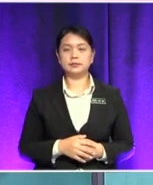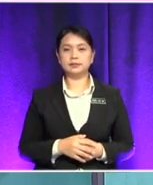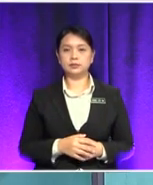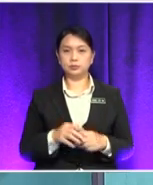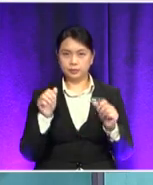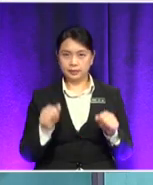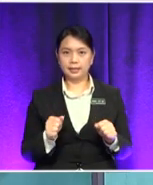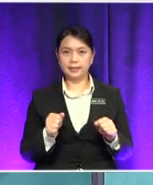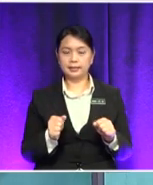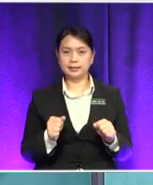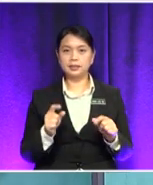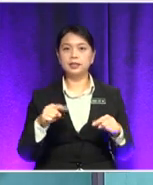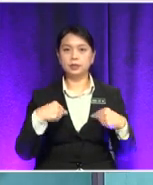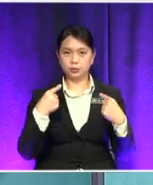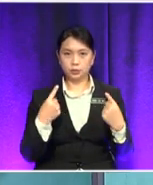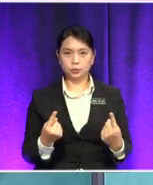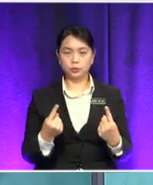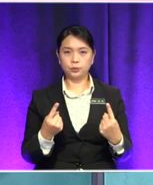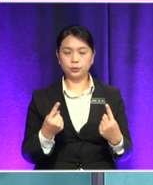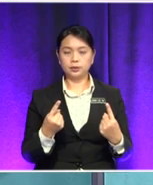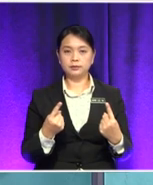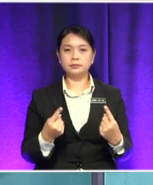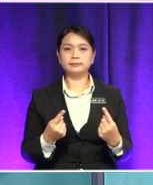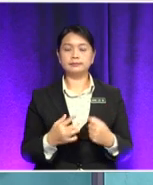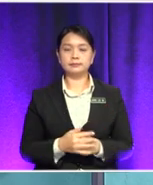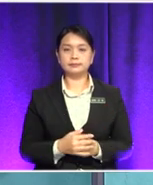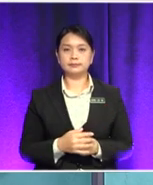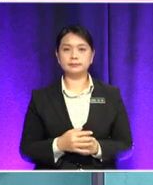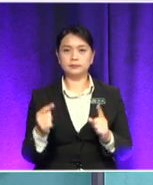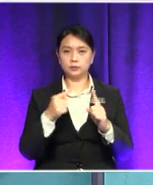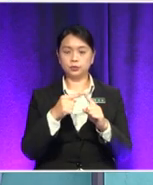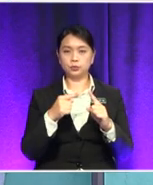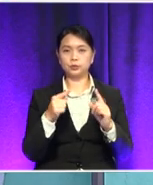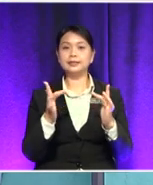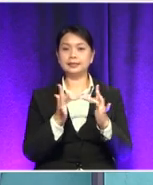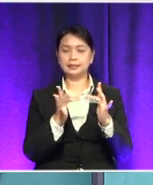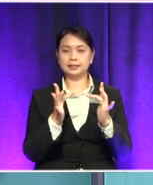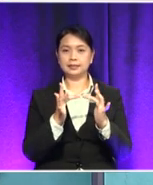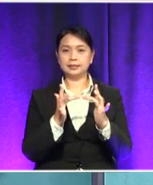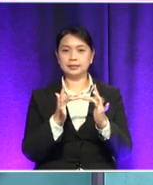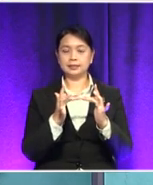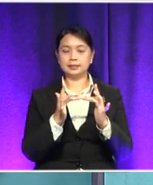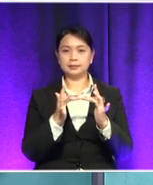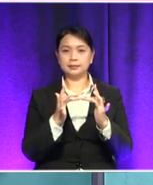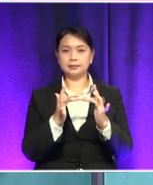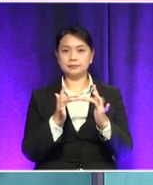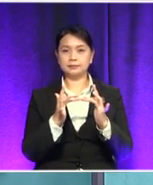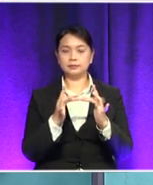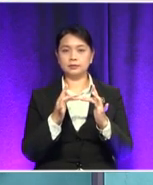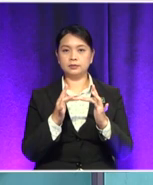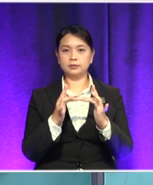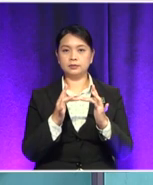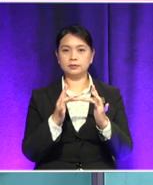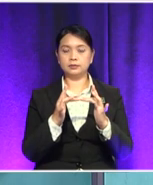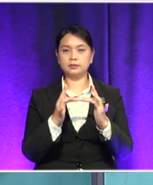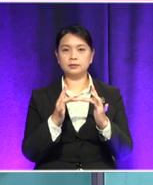that you can go. Okay? You can go to Digital Educational Learning, which is the lima. So this